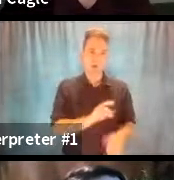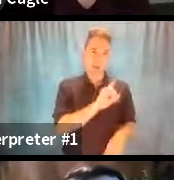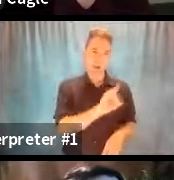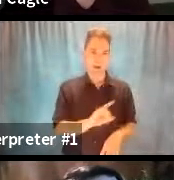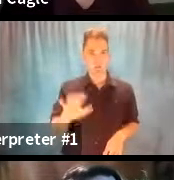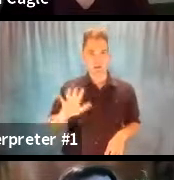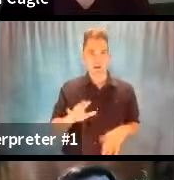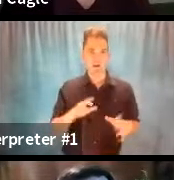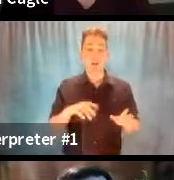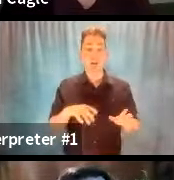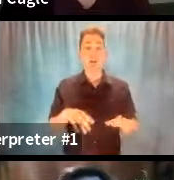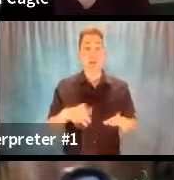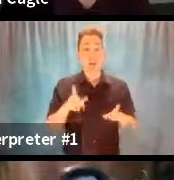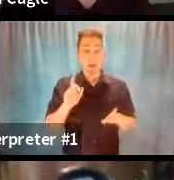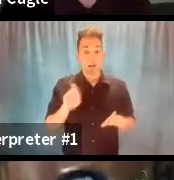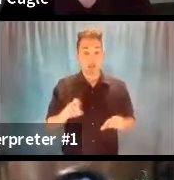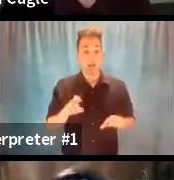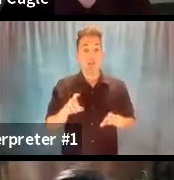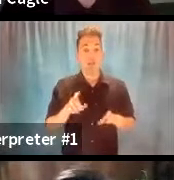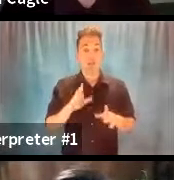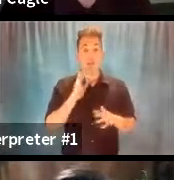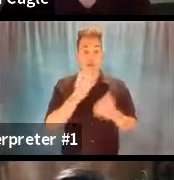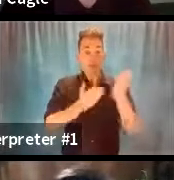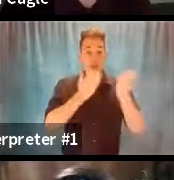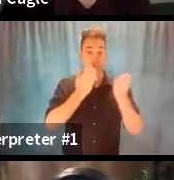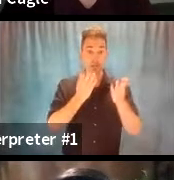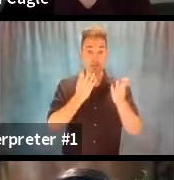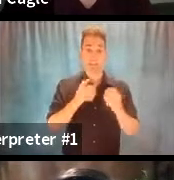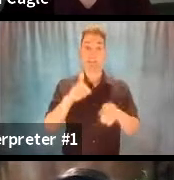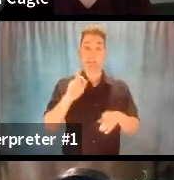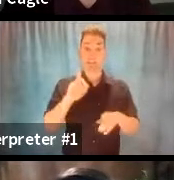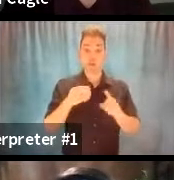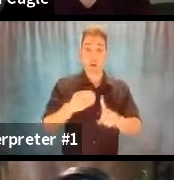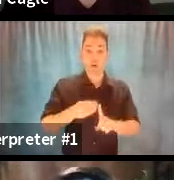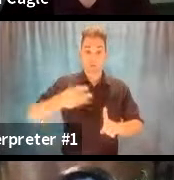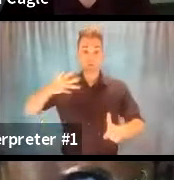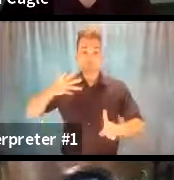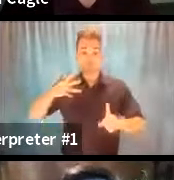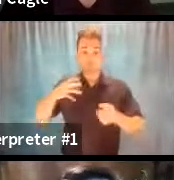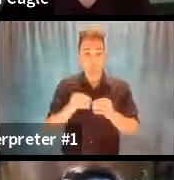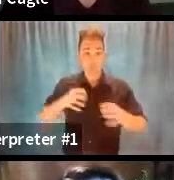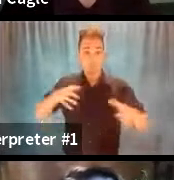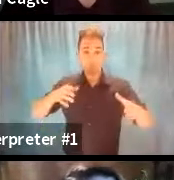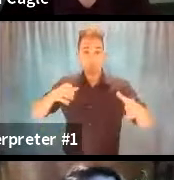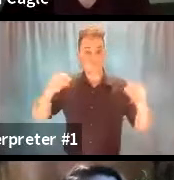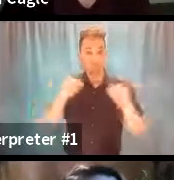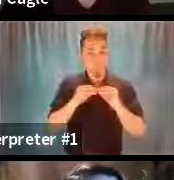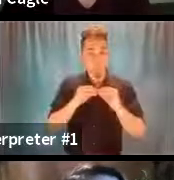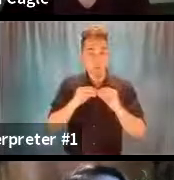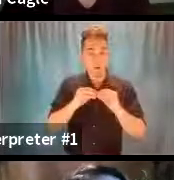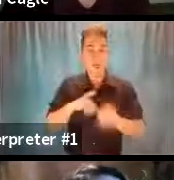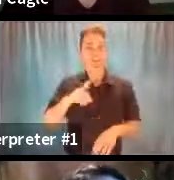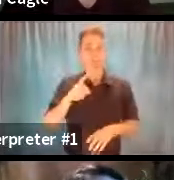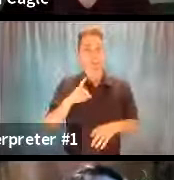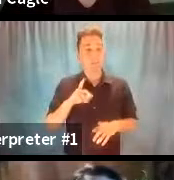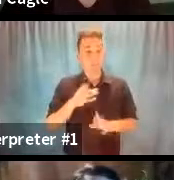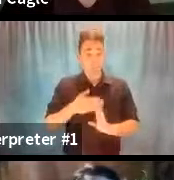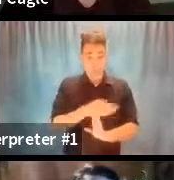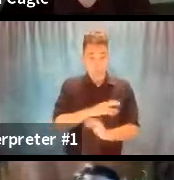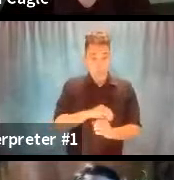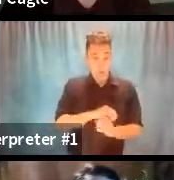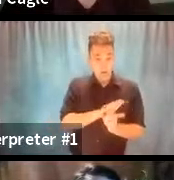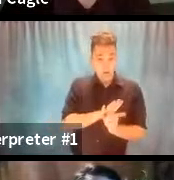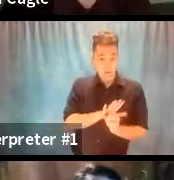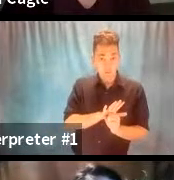provide more services because there's, before the pandemic, there was a need for